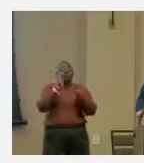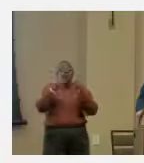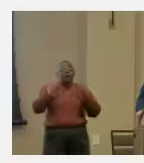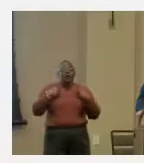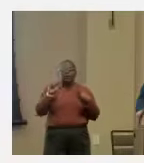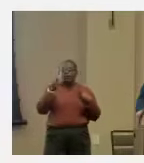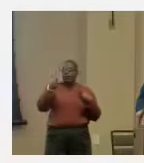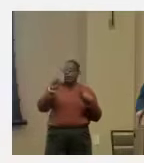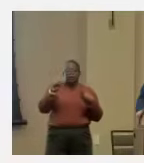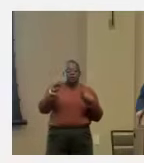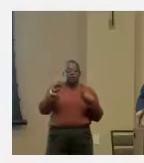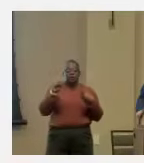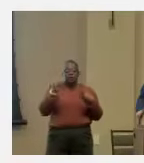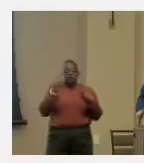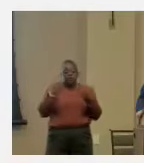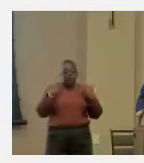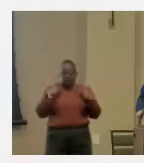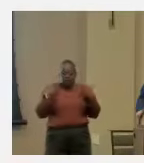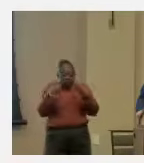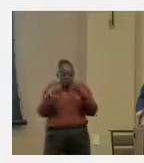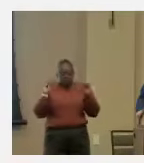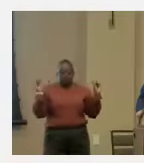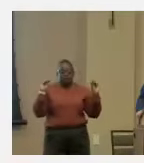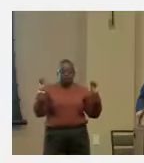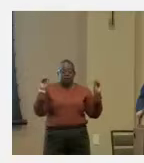have almost no complement due to a genetic